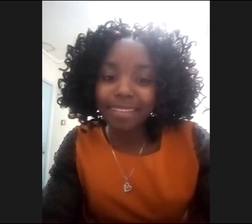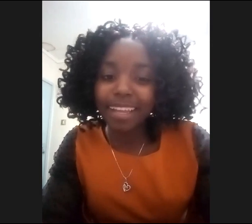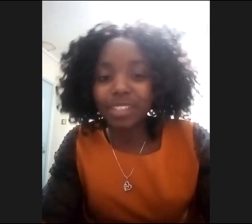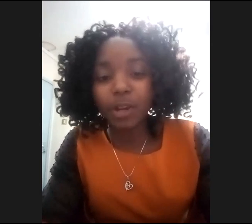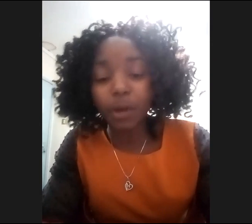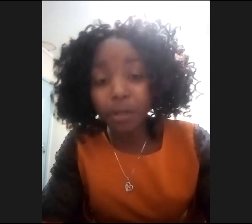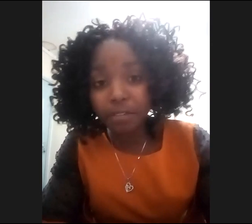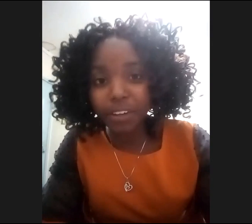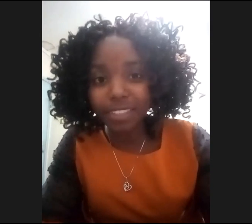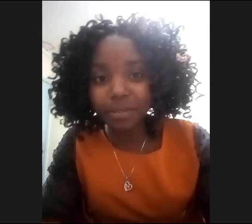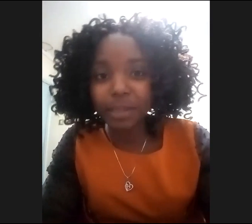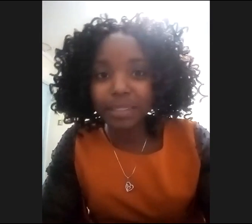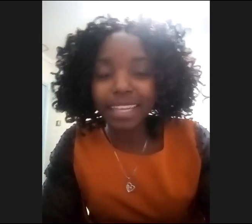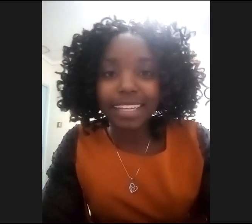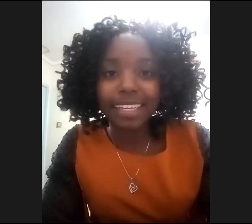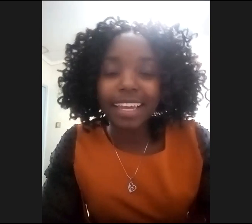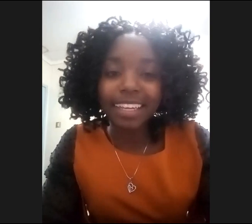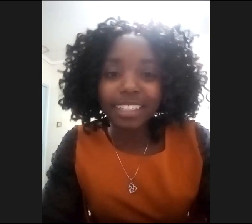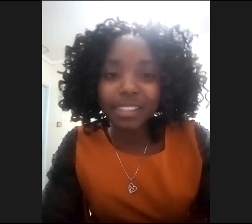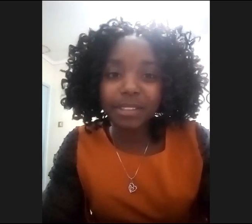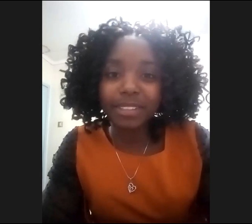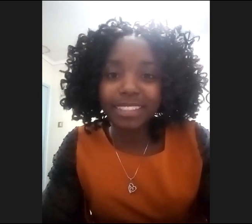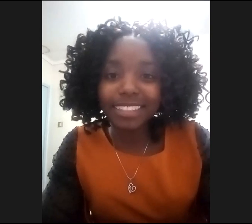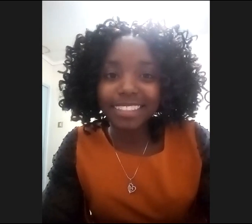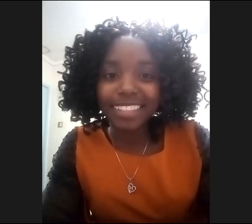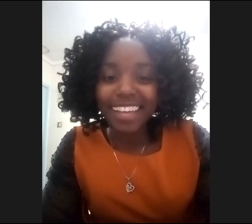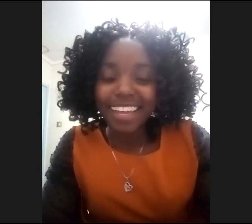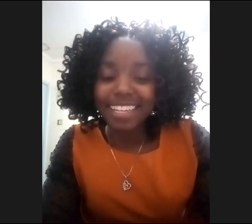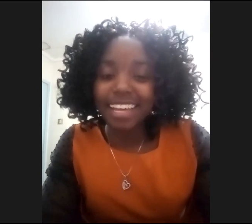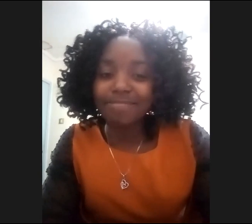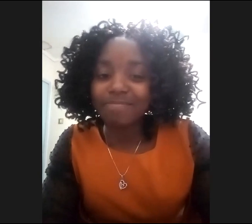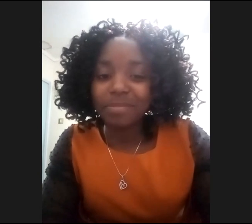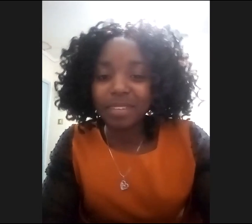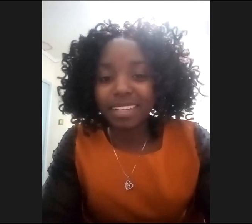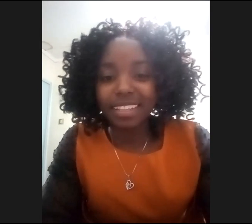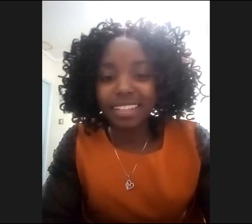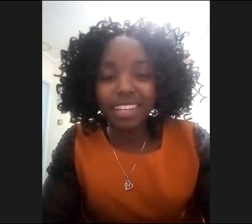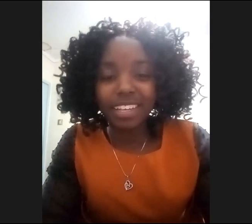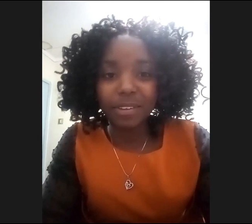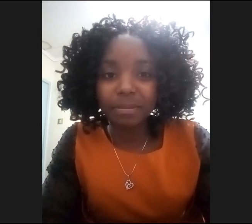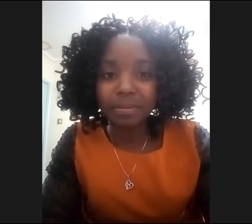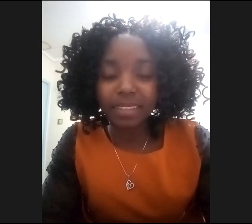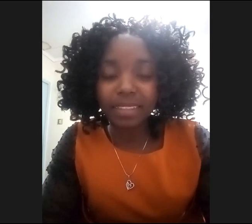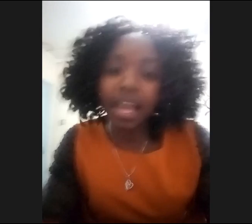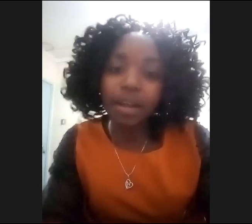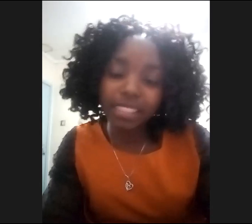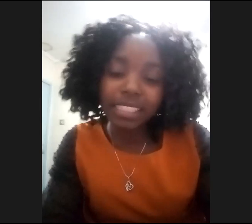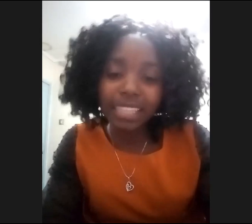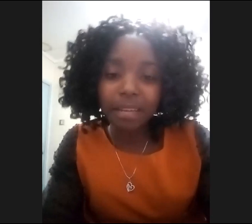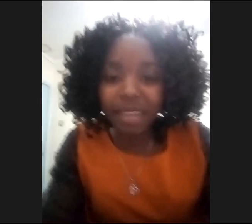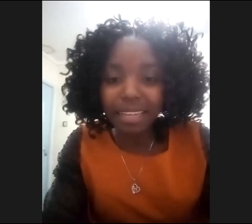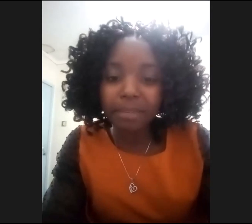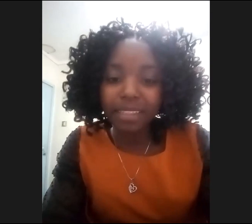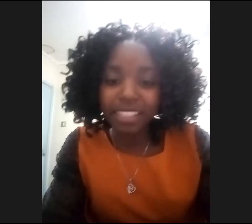success at your comfort without any issues. Yeah, I think I'll still